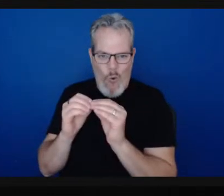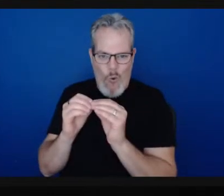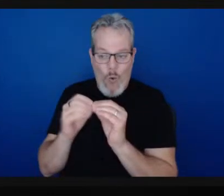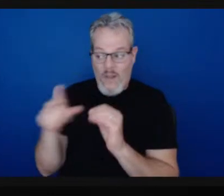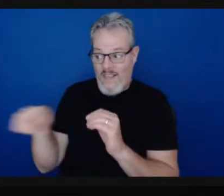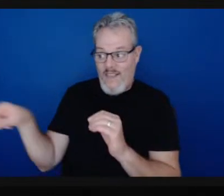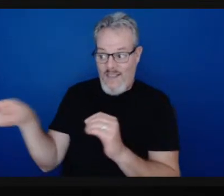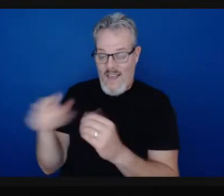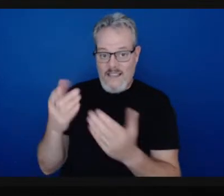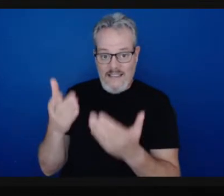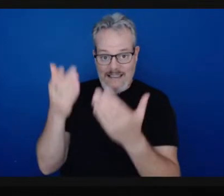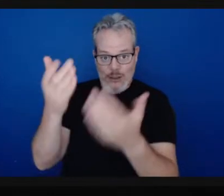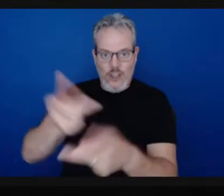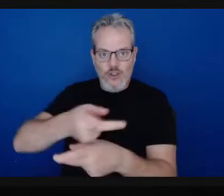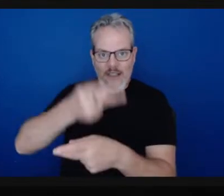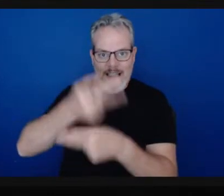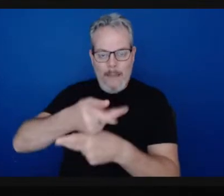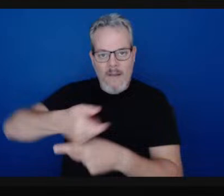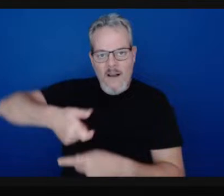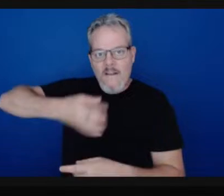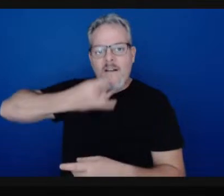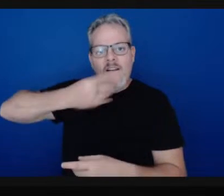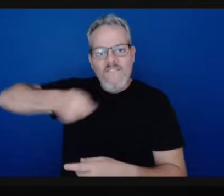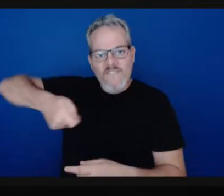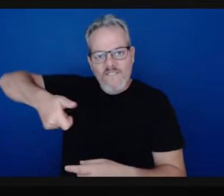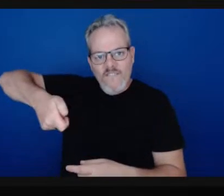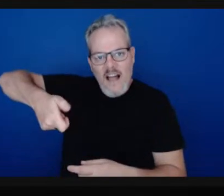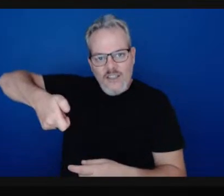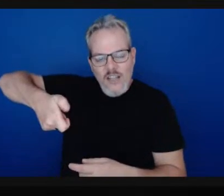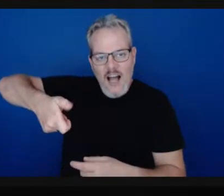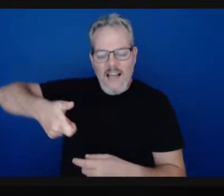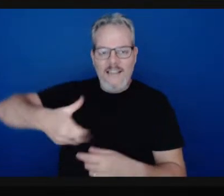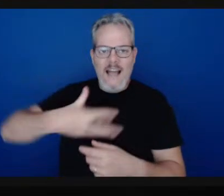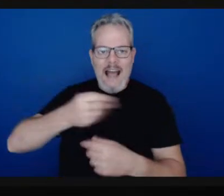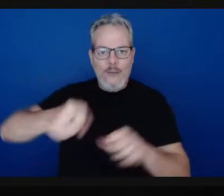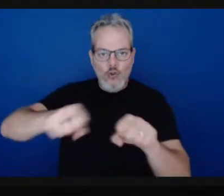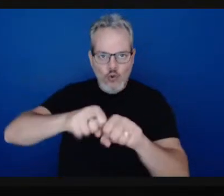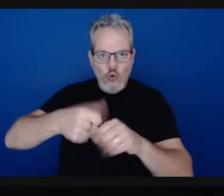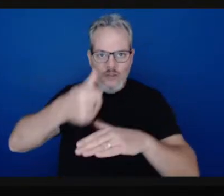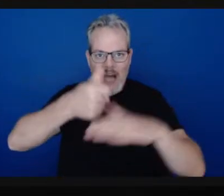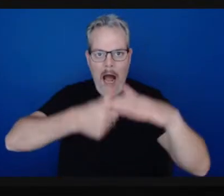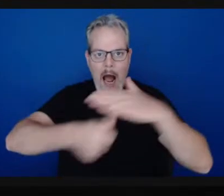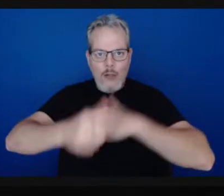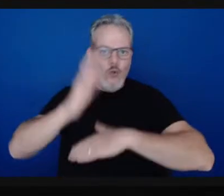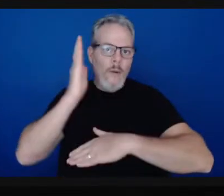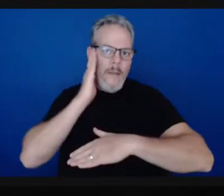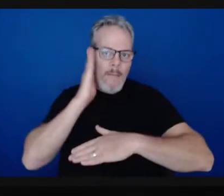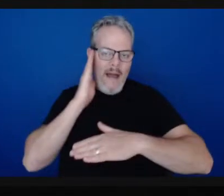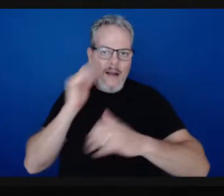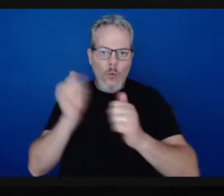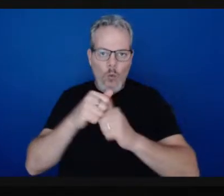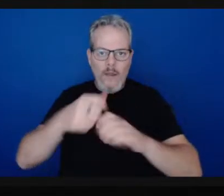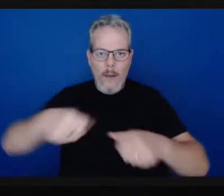suggest keep shoes and flashlights in a closed under the bed bag, tied to each bed.